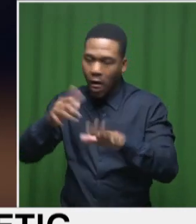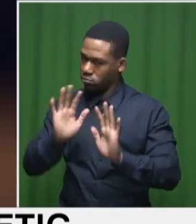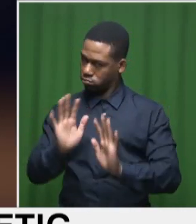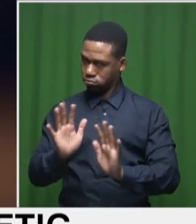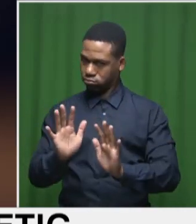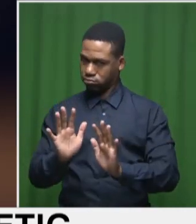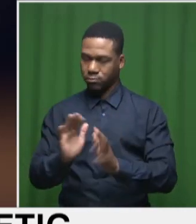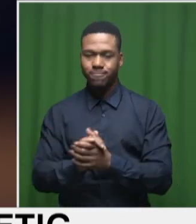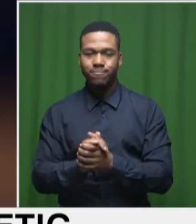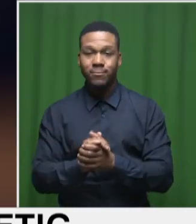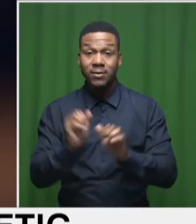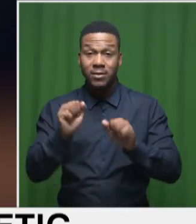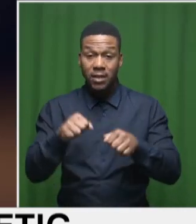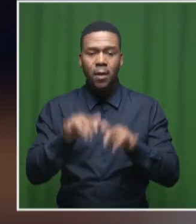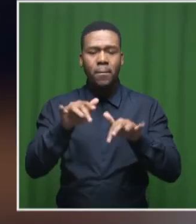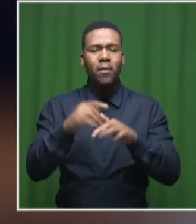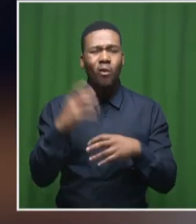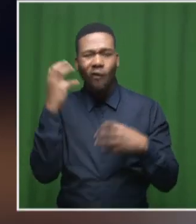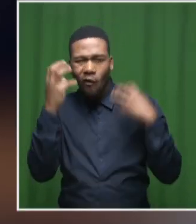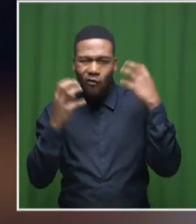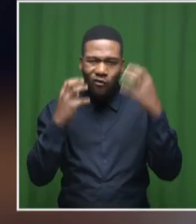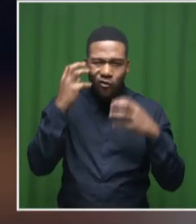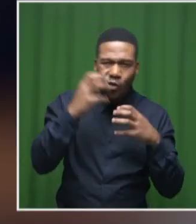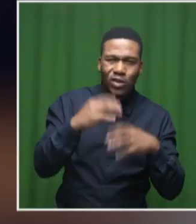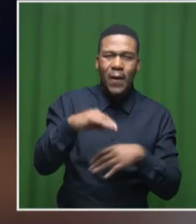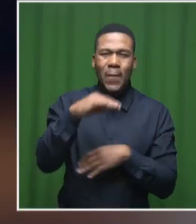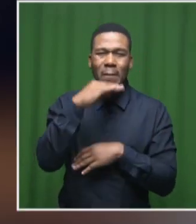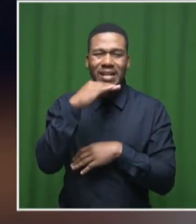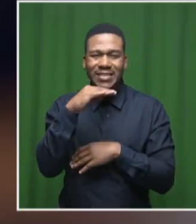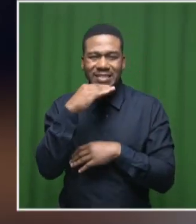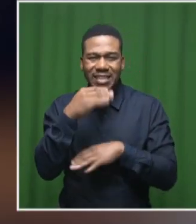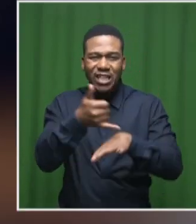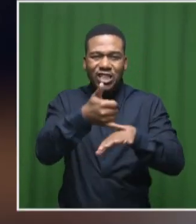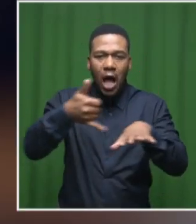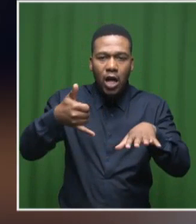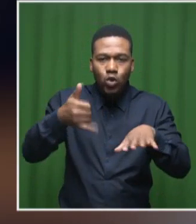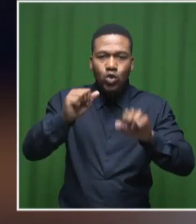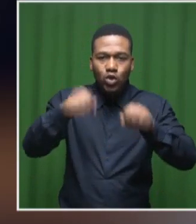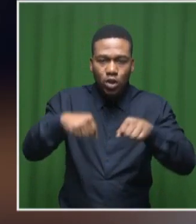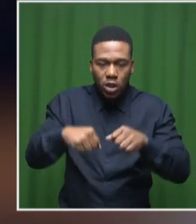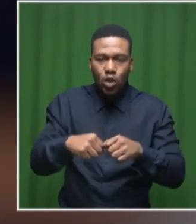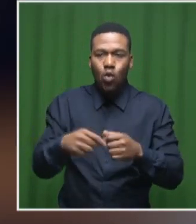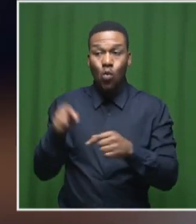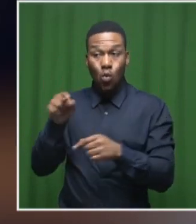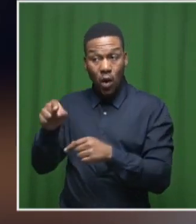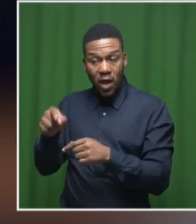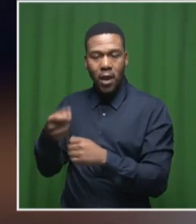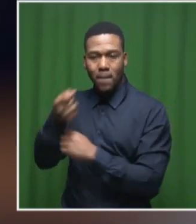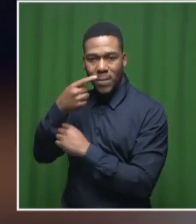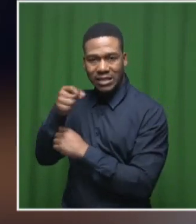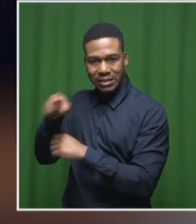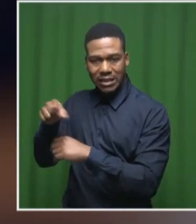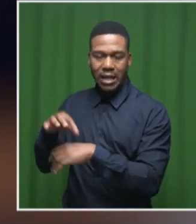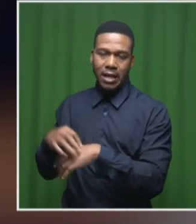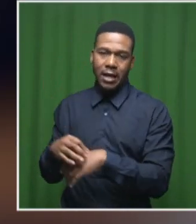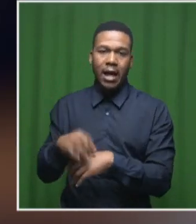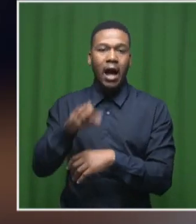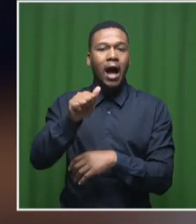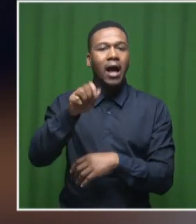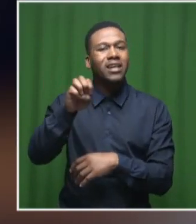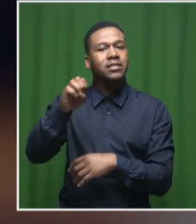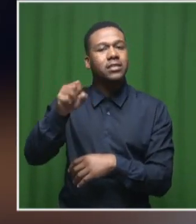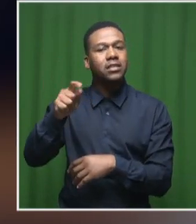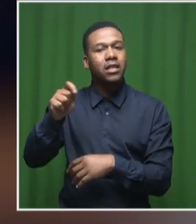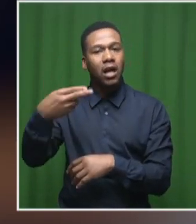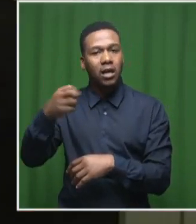times people confuse plastic surgery with aesthetic medicine, and cosmetic procedures could probably cover both of those things.